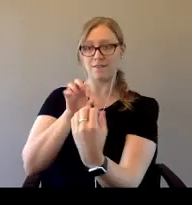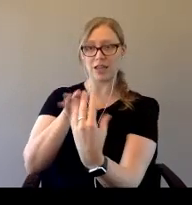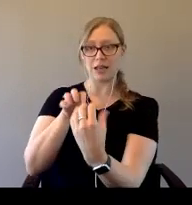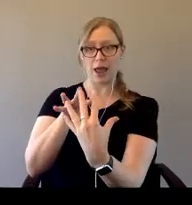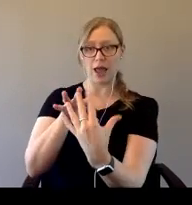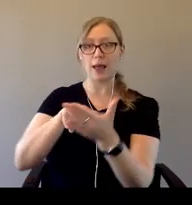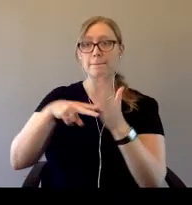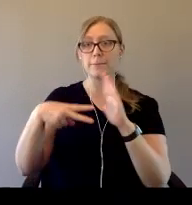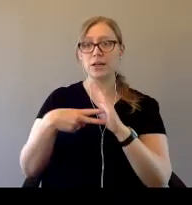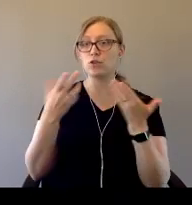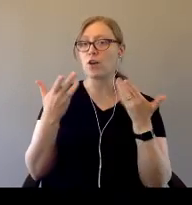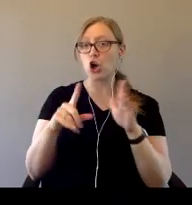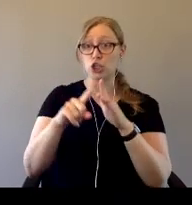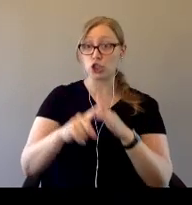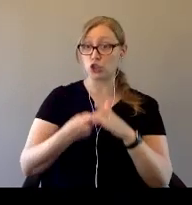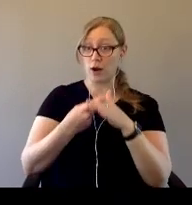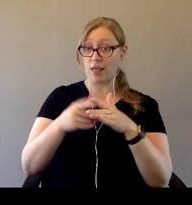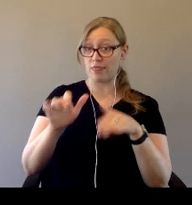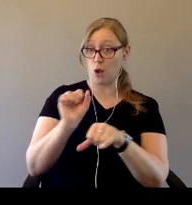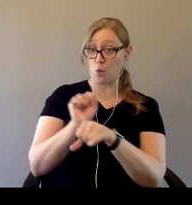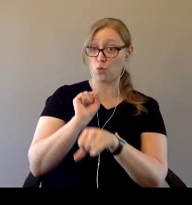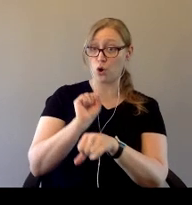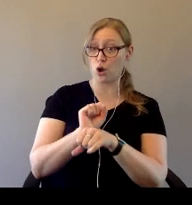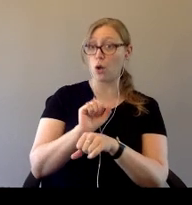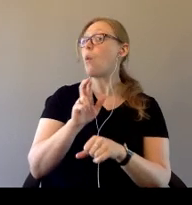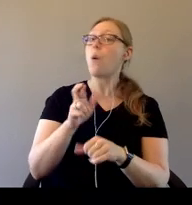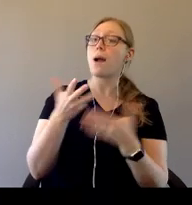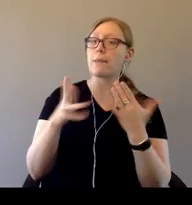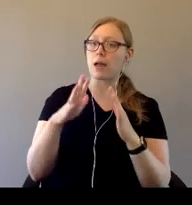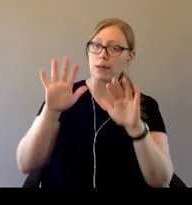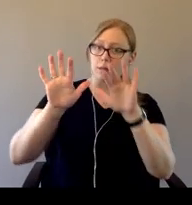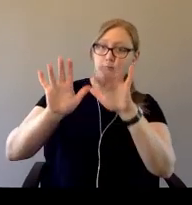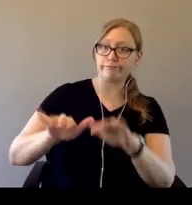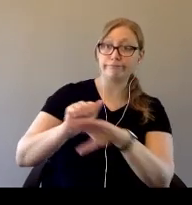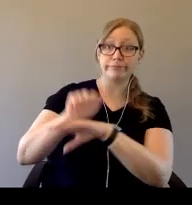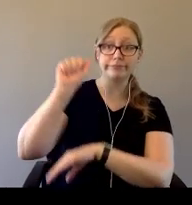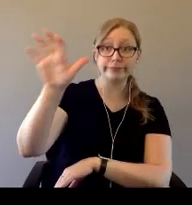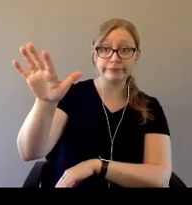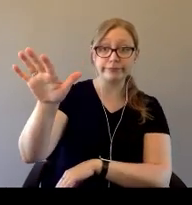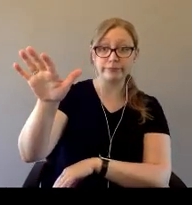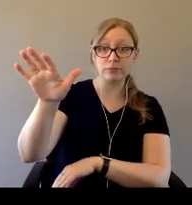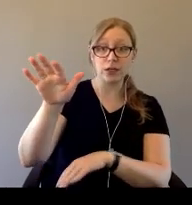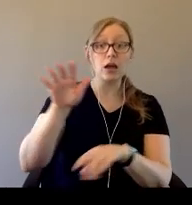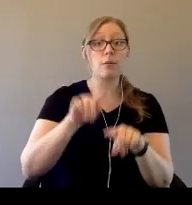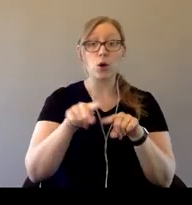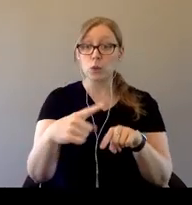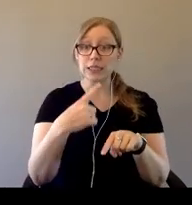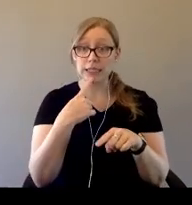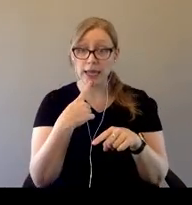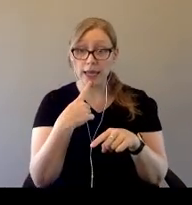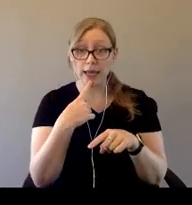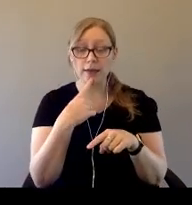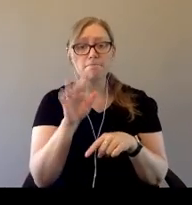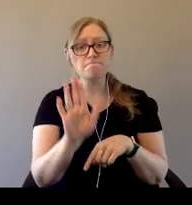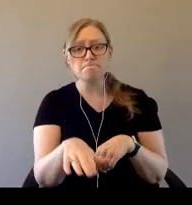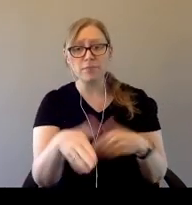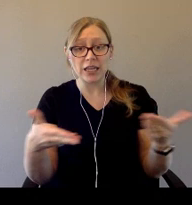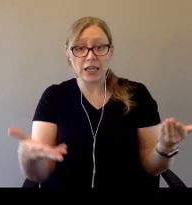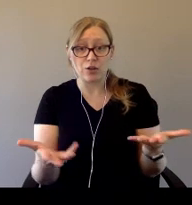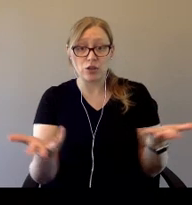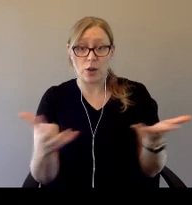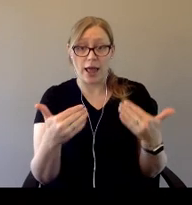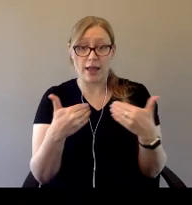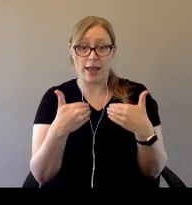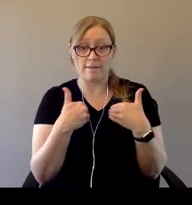already started the assignment, or maybe you've already finished it, and you say to the teacher something like, here is what I